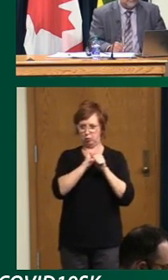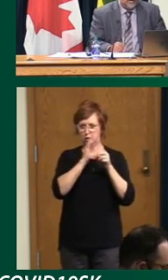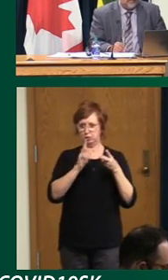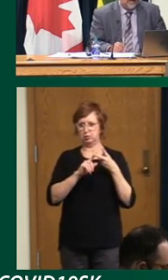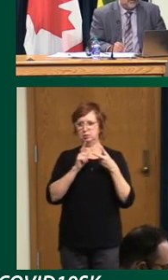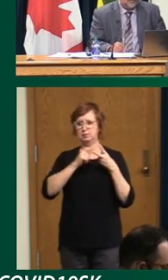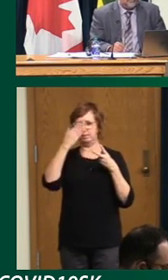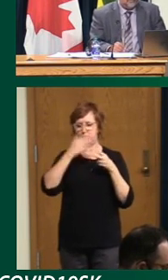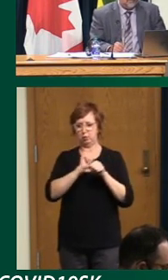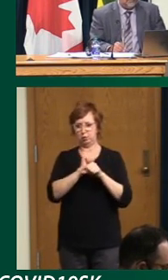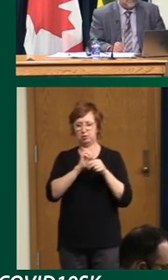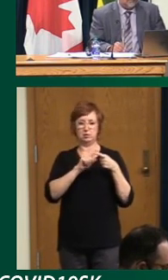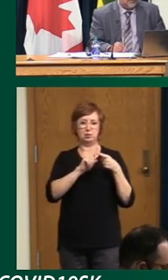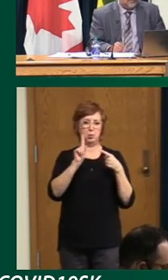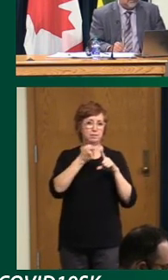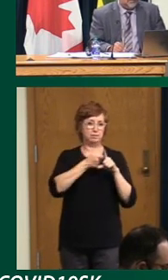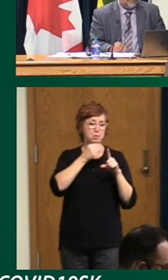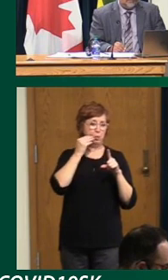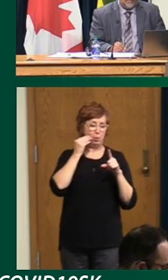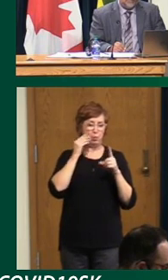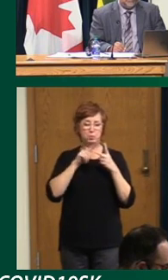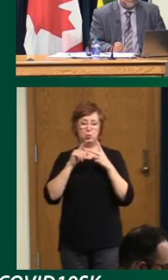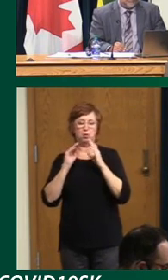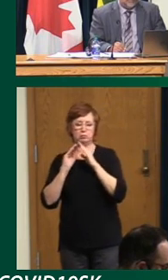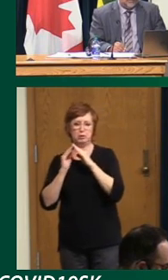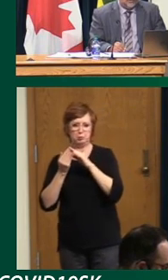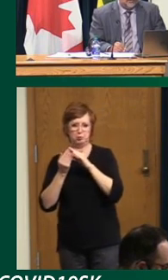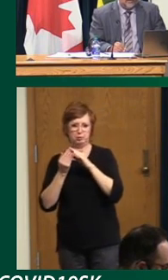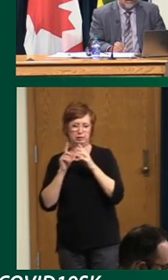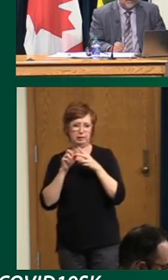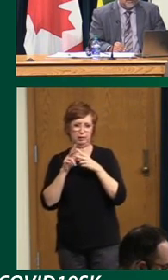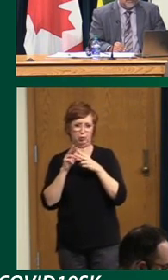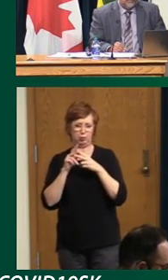some exposures may happen at work, some may happen in community settings. But again,